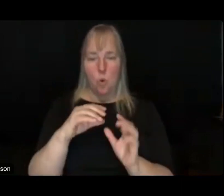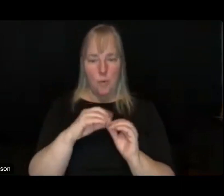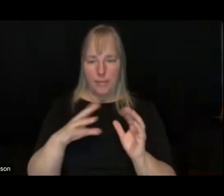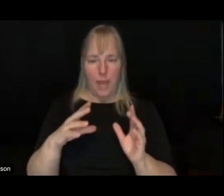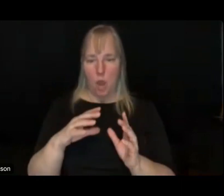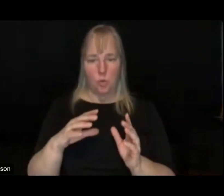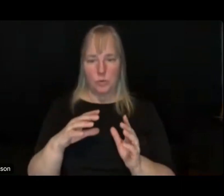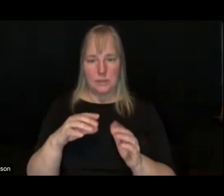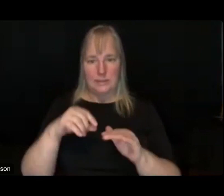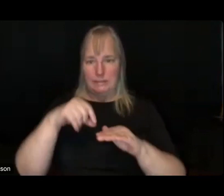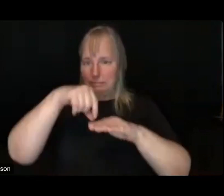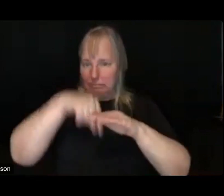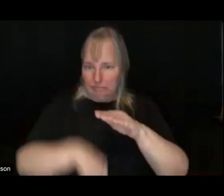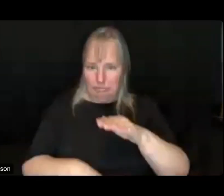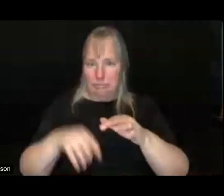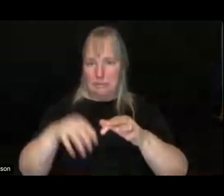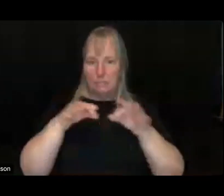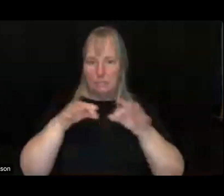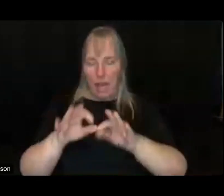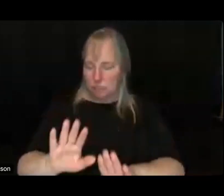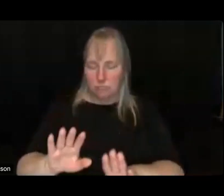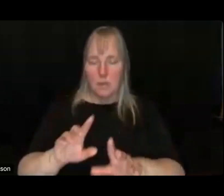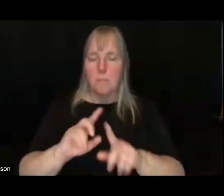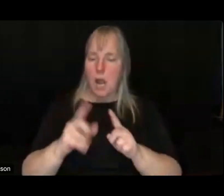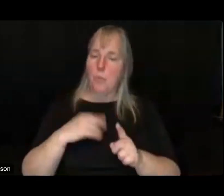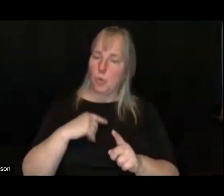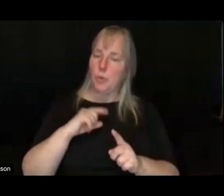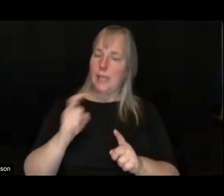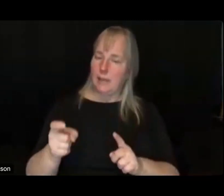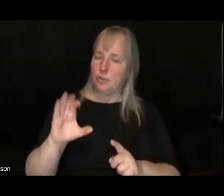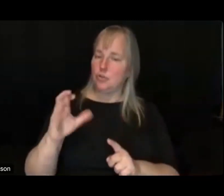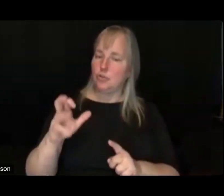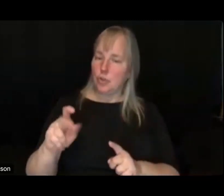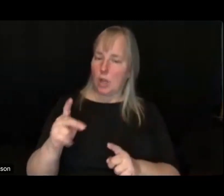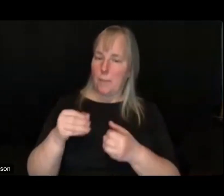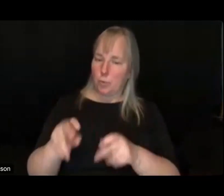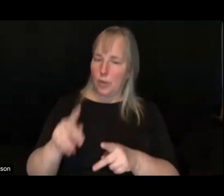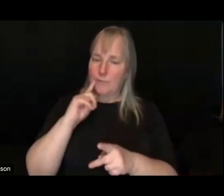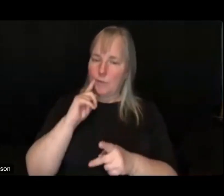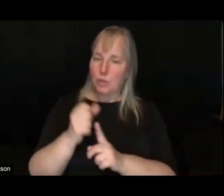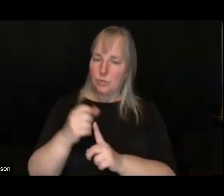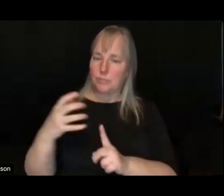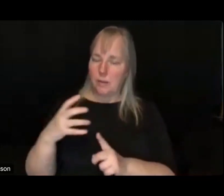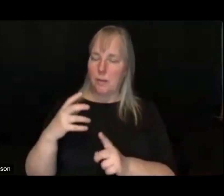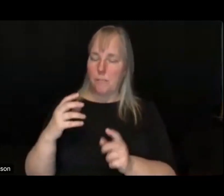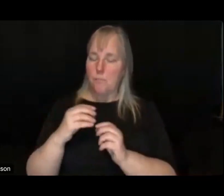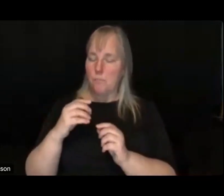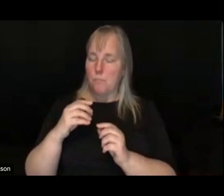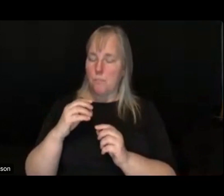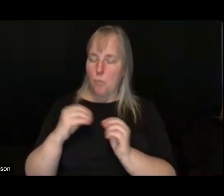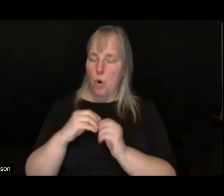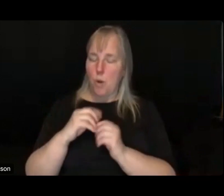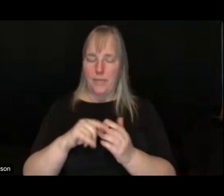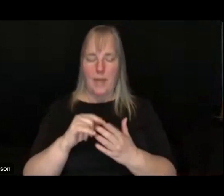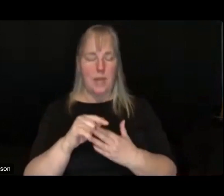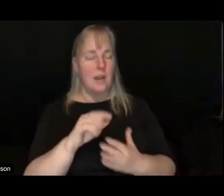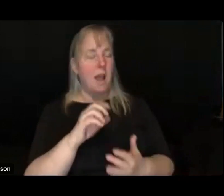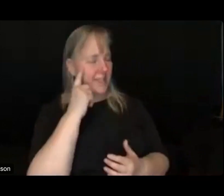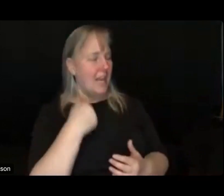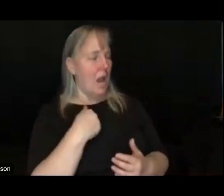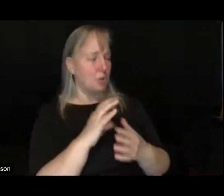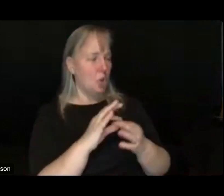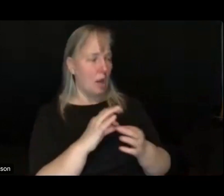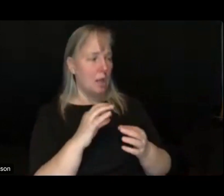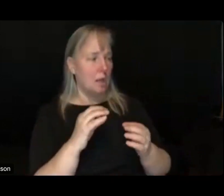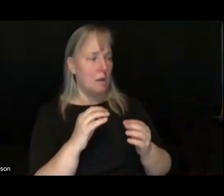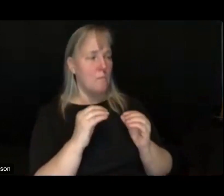just want to give him opportunity if all of you want to just say a little bit more about that. I was speaking, Holly, about the investment